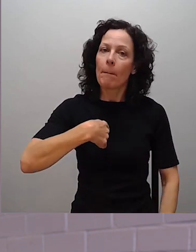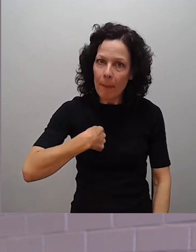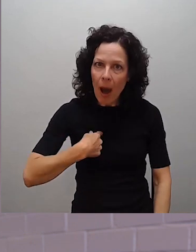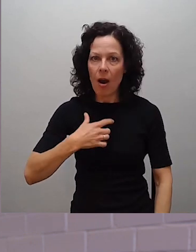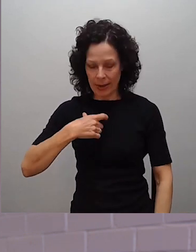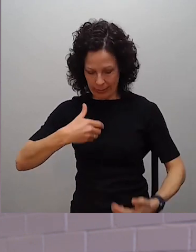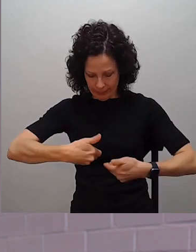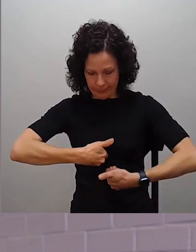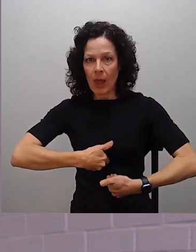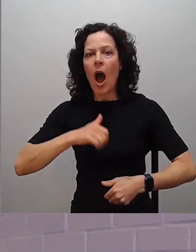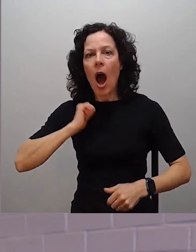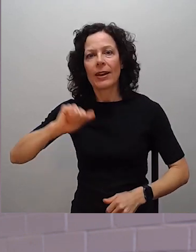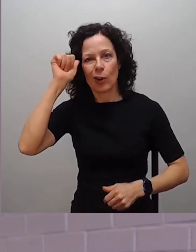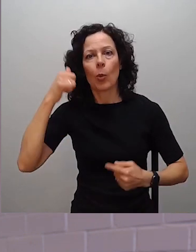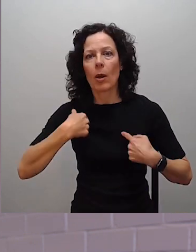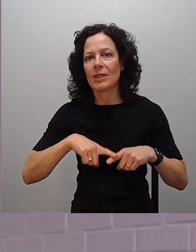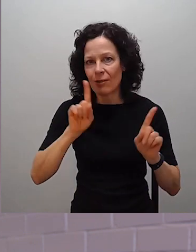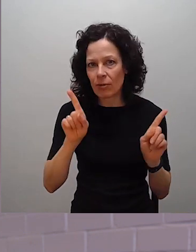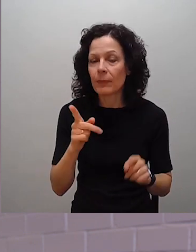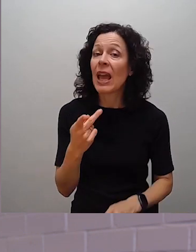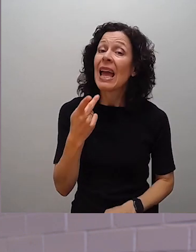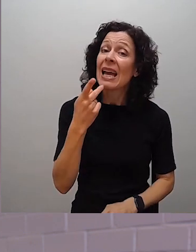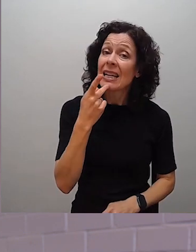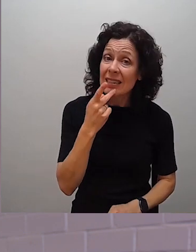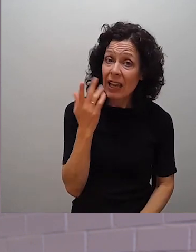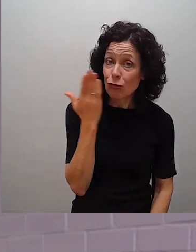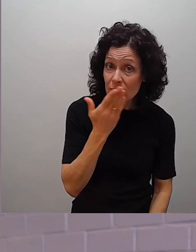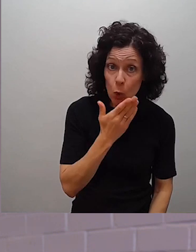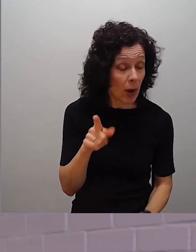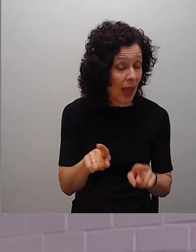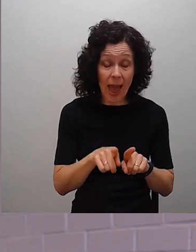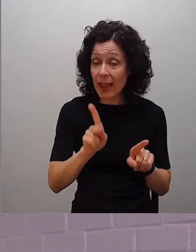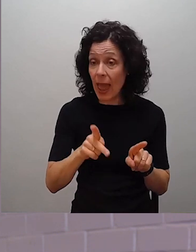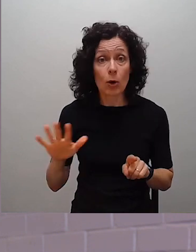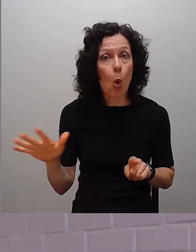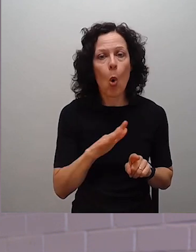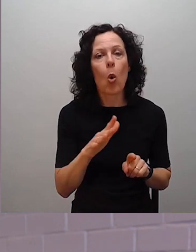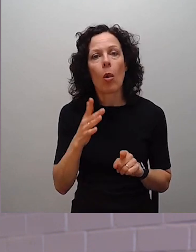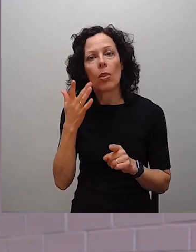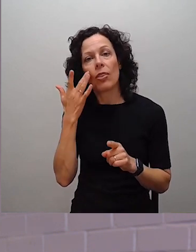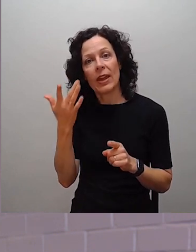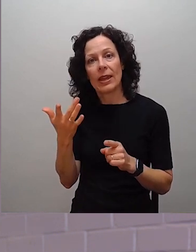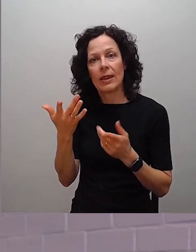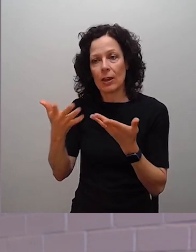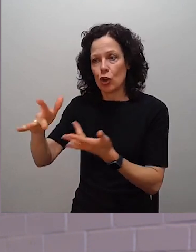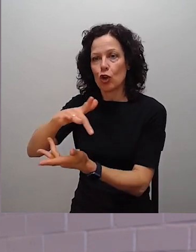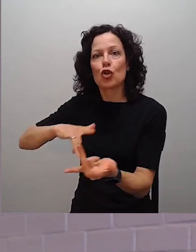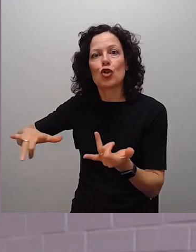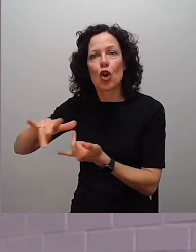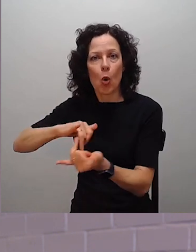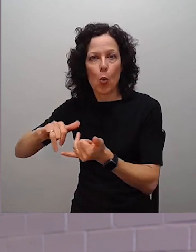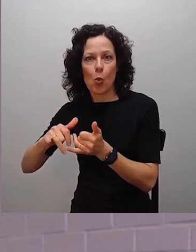I was different. But in secondary school, that's another school where like all the showmen went there as well, because it's all like near